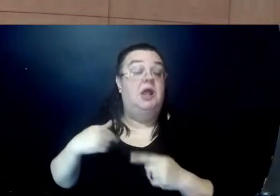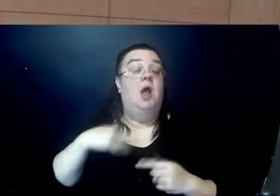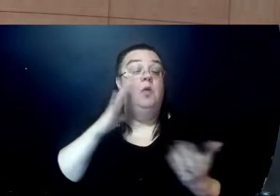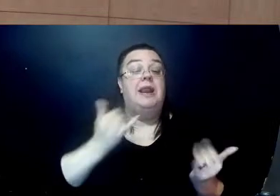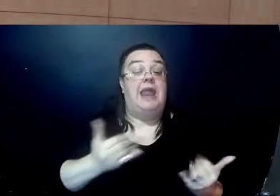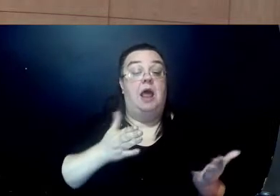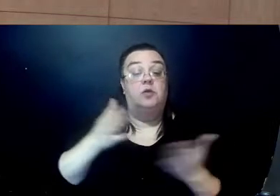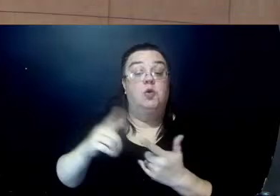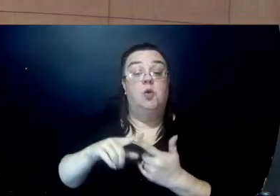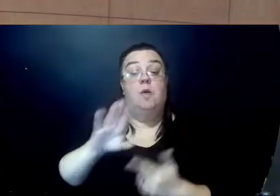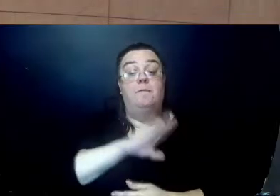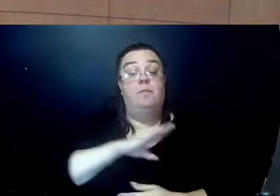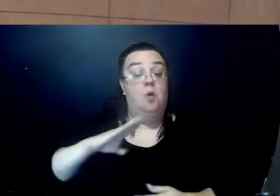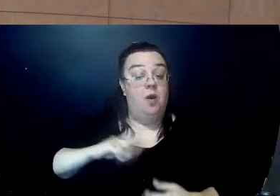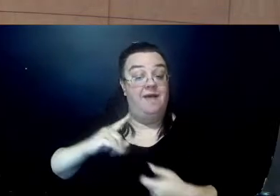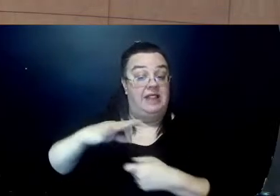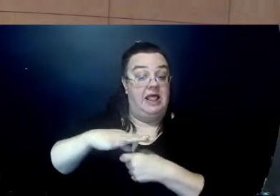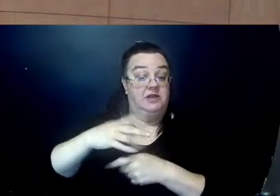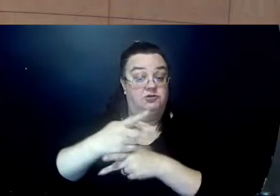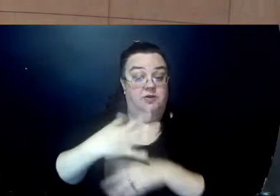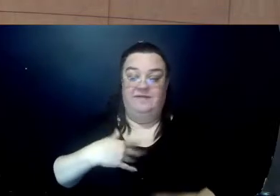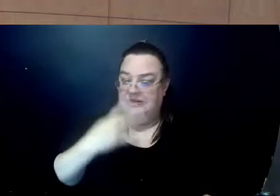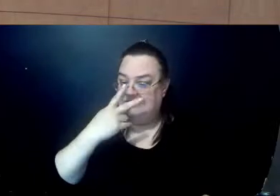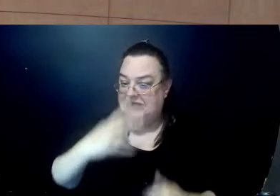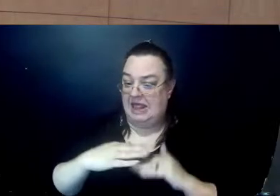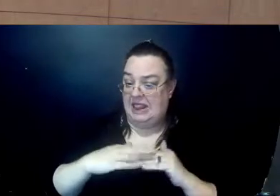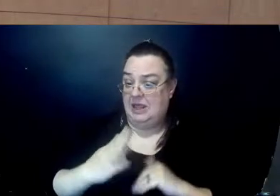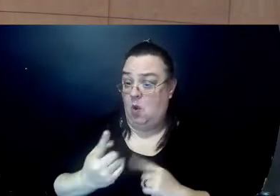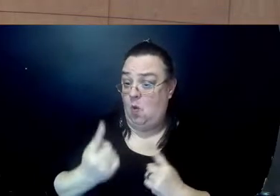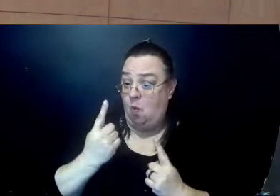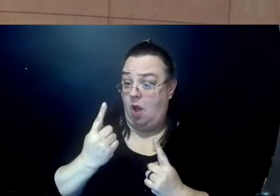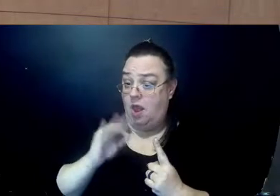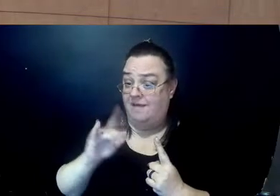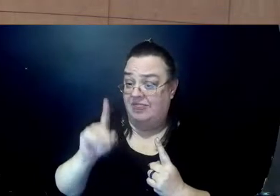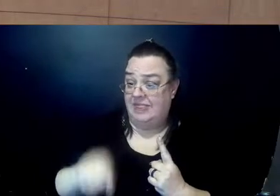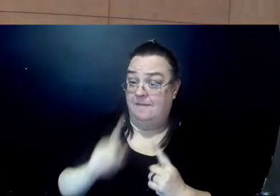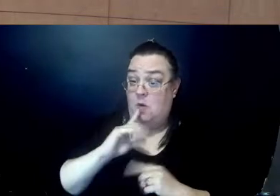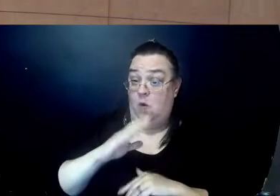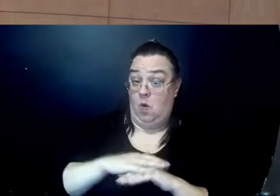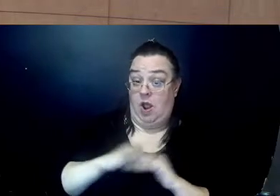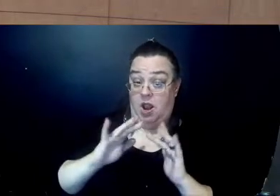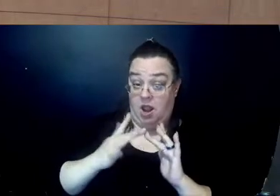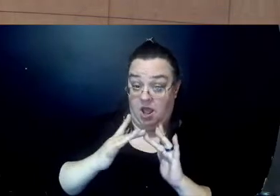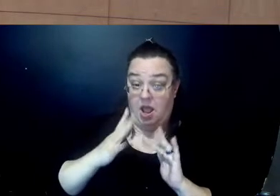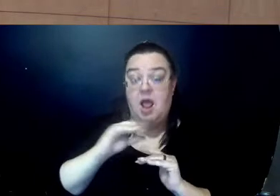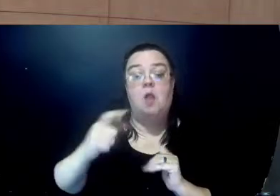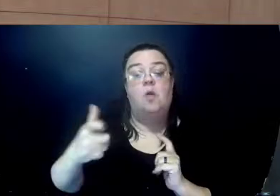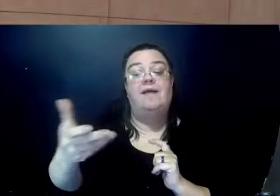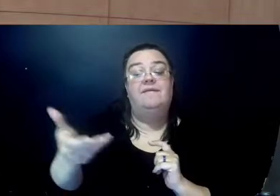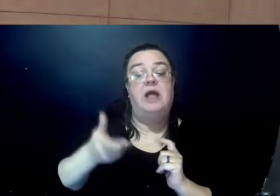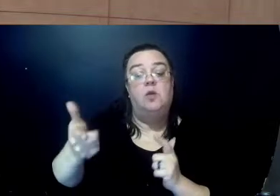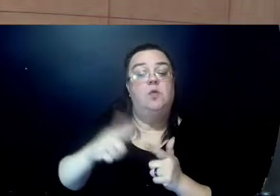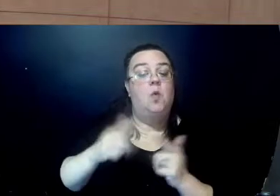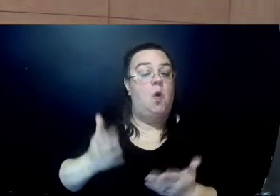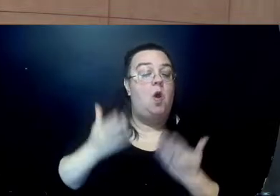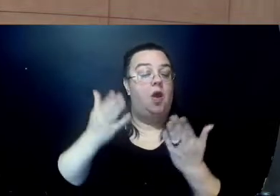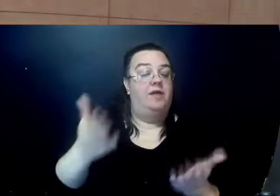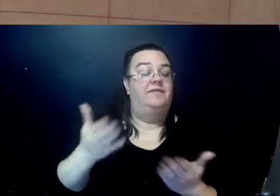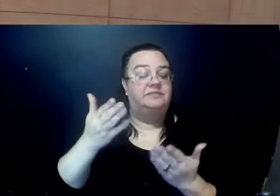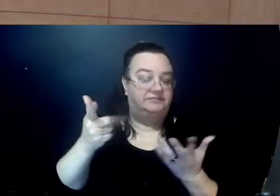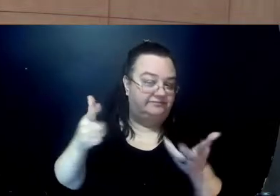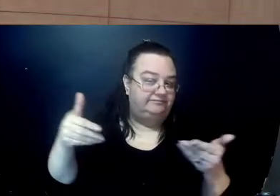Election Supervisors. I see at least one of them online and invite them to offer any